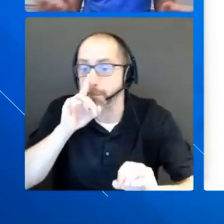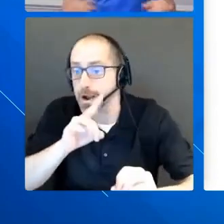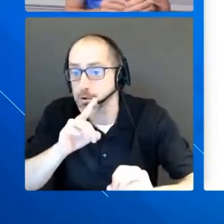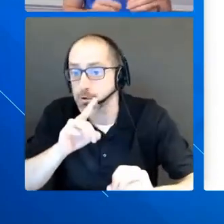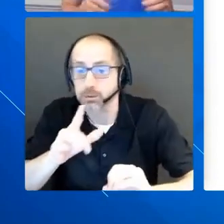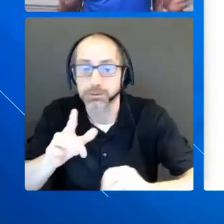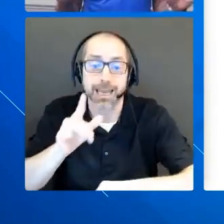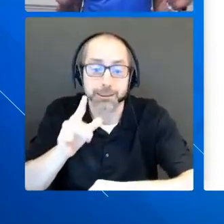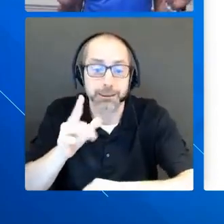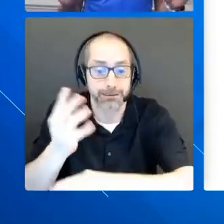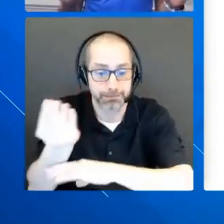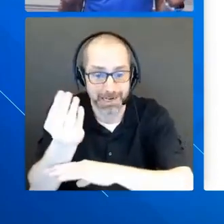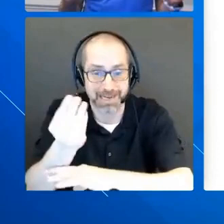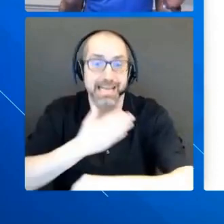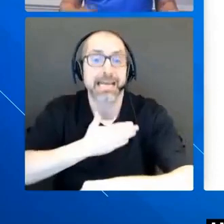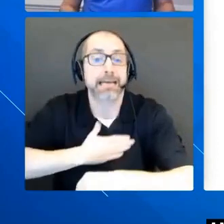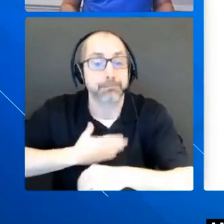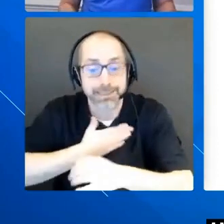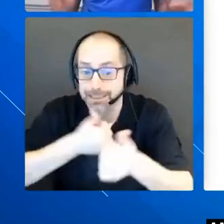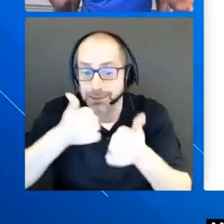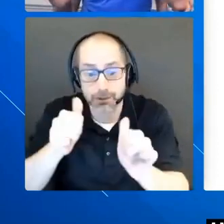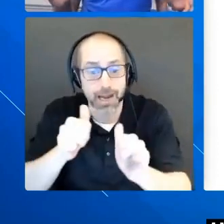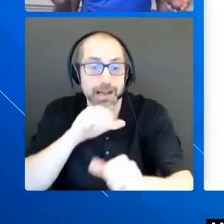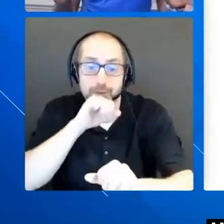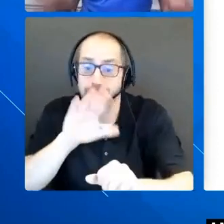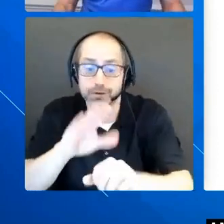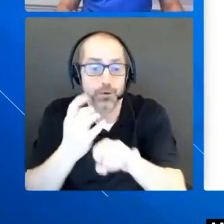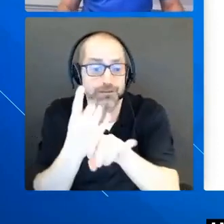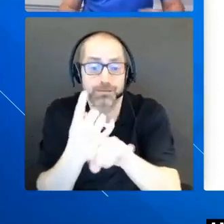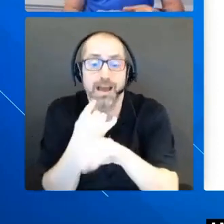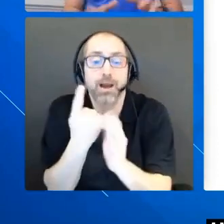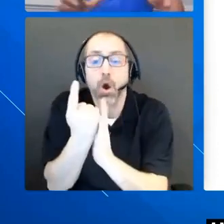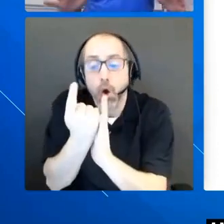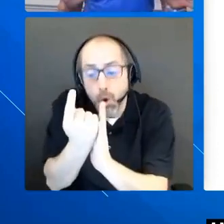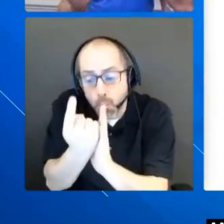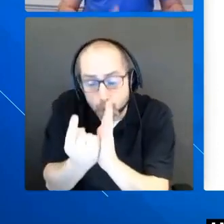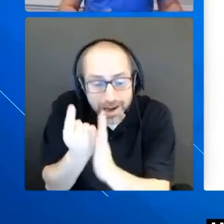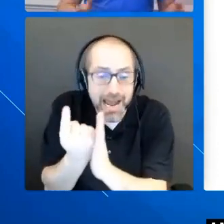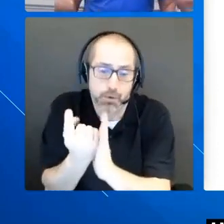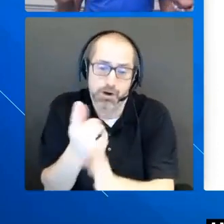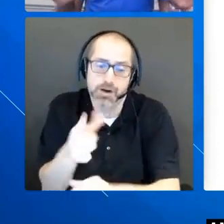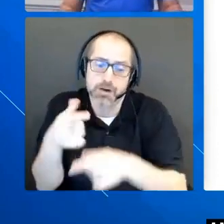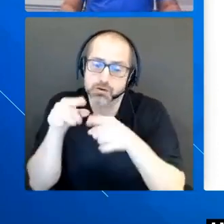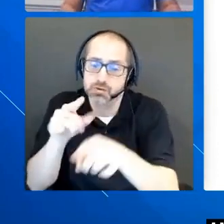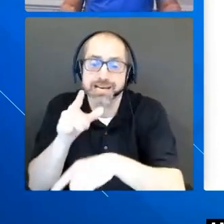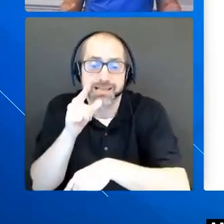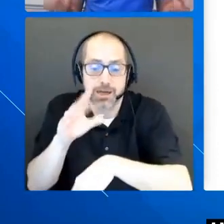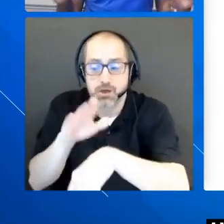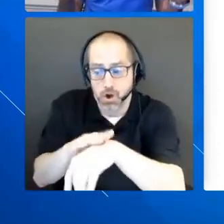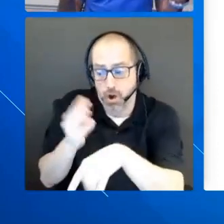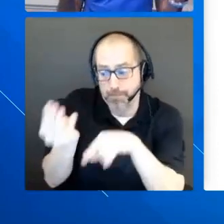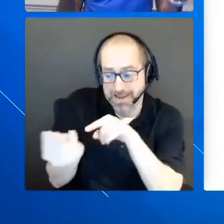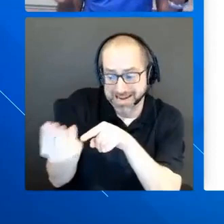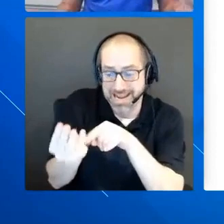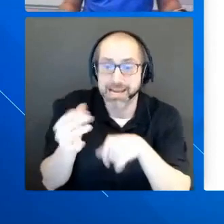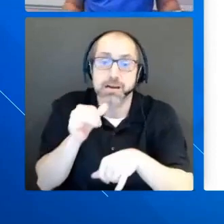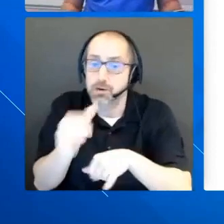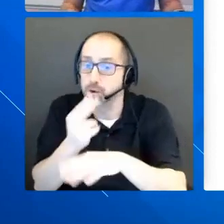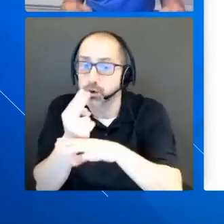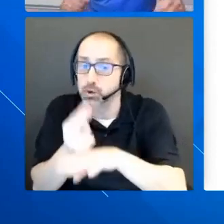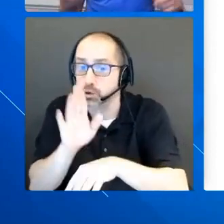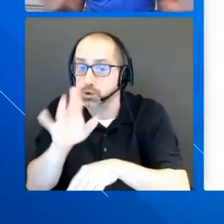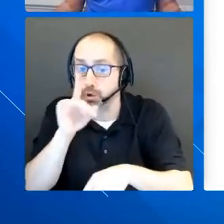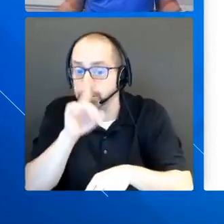love feedback. Pick an hour, a lunch on Monday. Don't use your mouse. Go